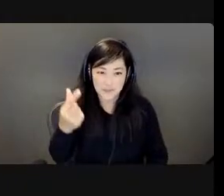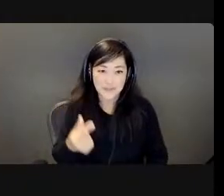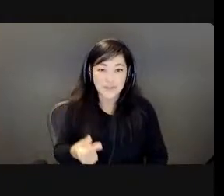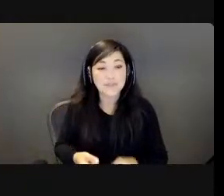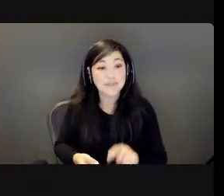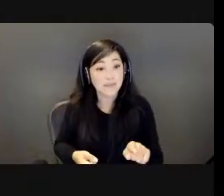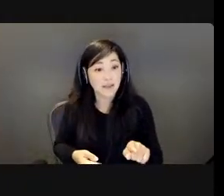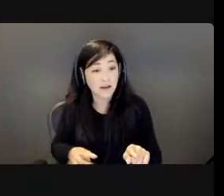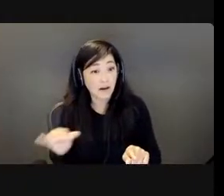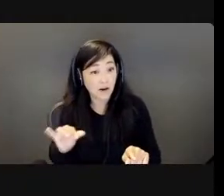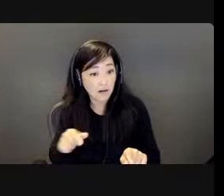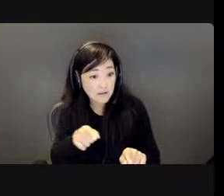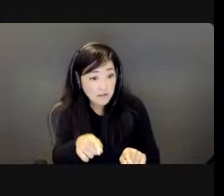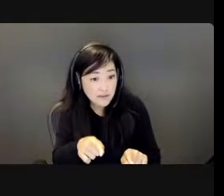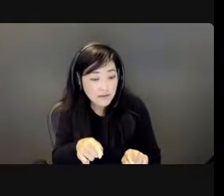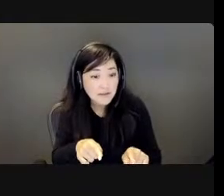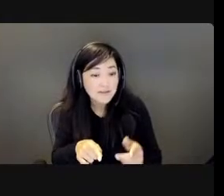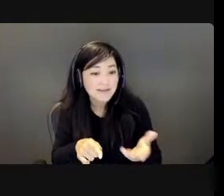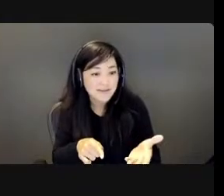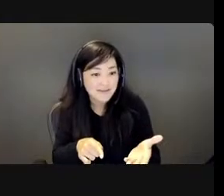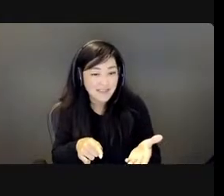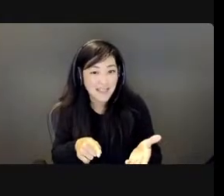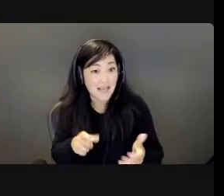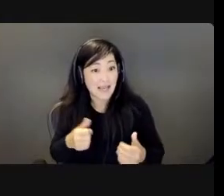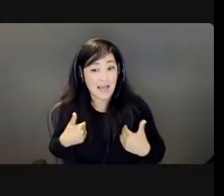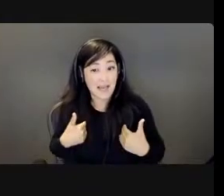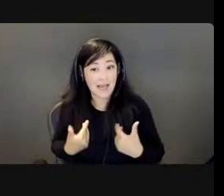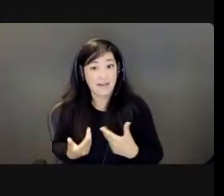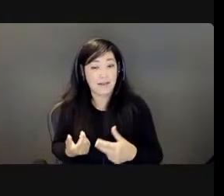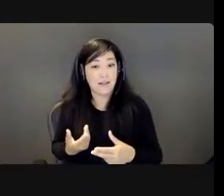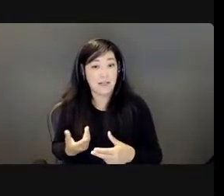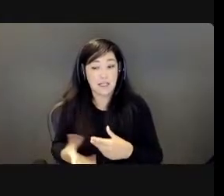Richard, I see that you unmuted. Do you want to chime in on that?